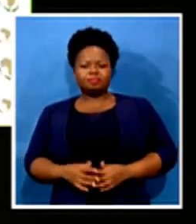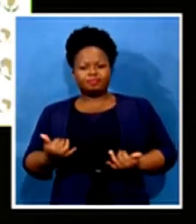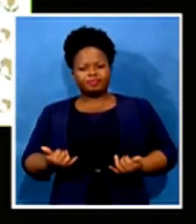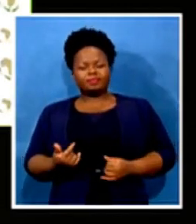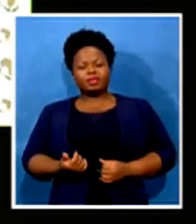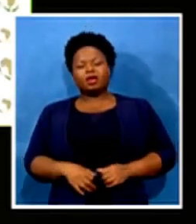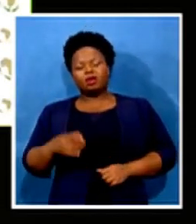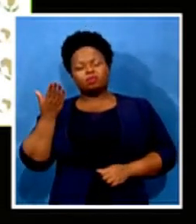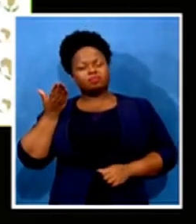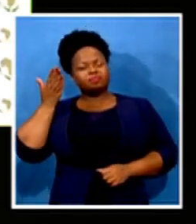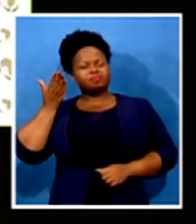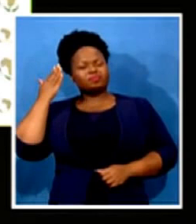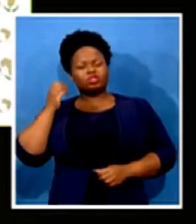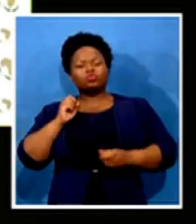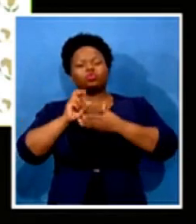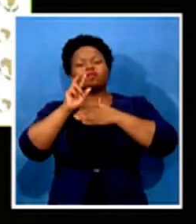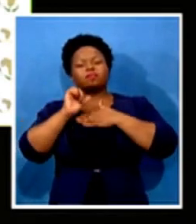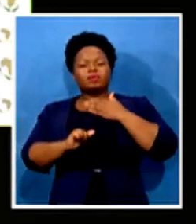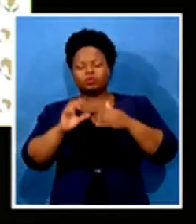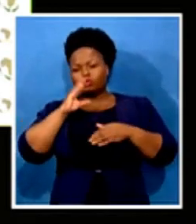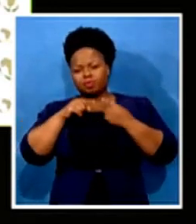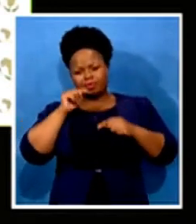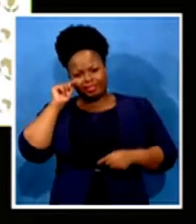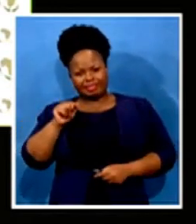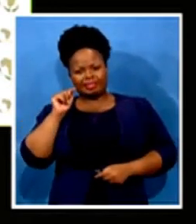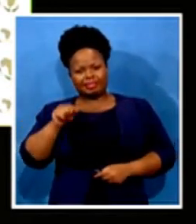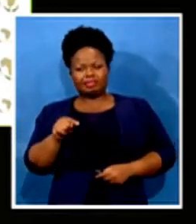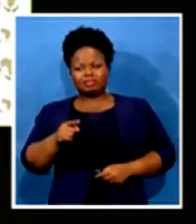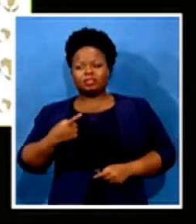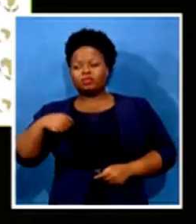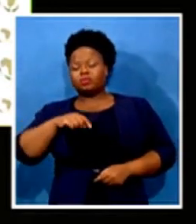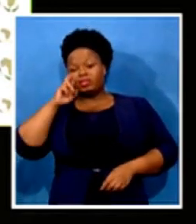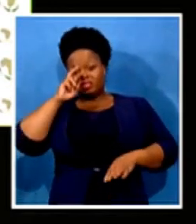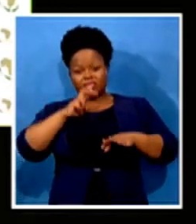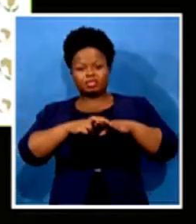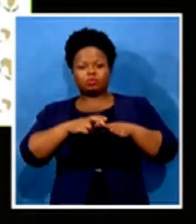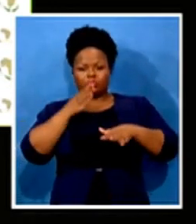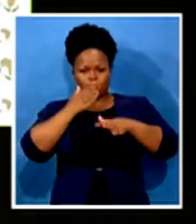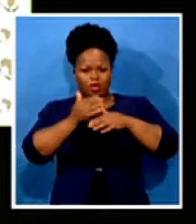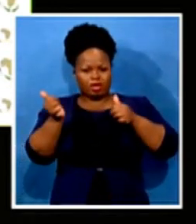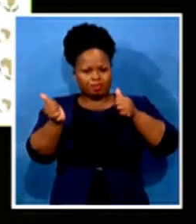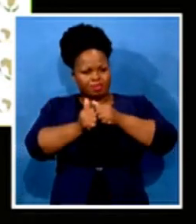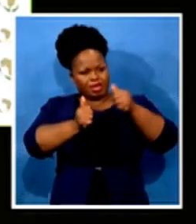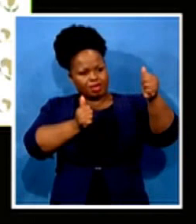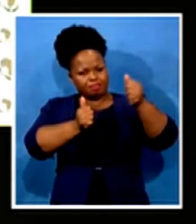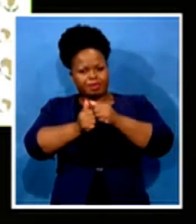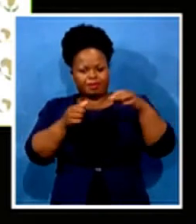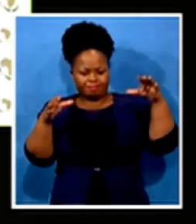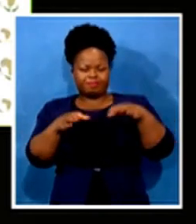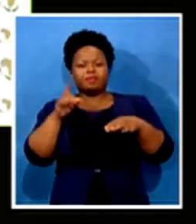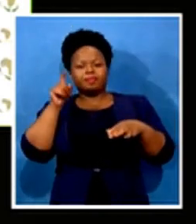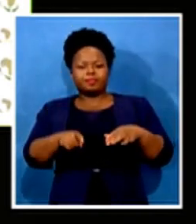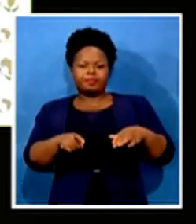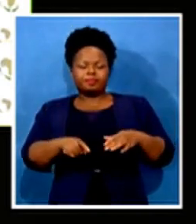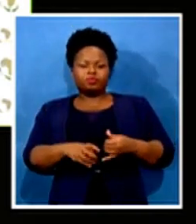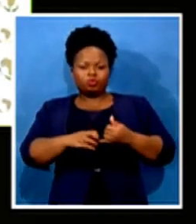months on the need to work collaboratively, cooperatively to address the pandemic. COVID-19 will